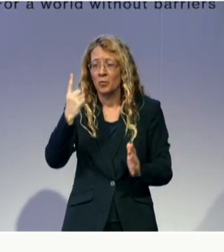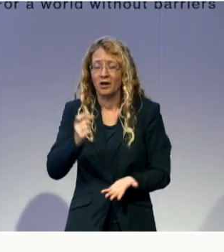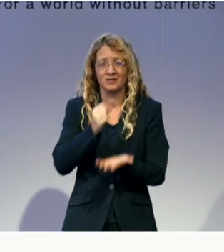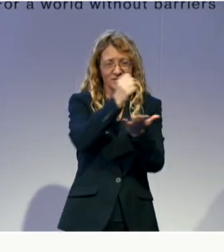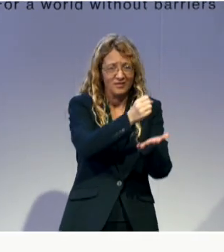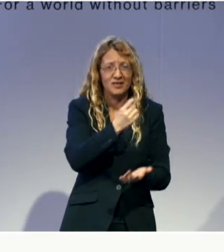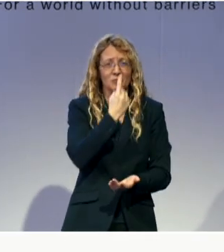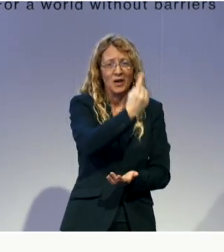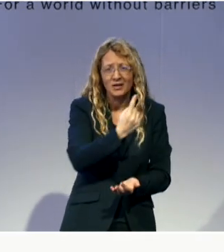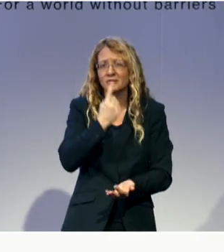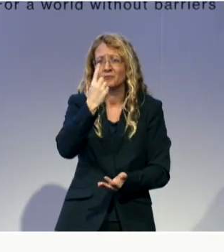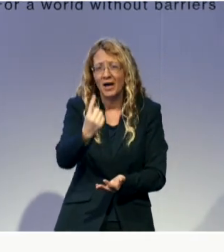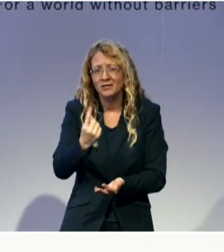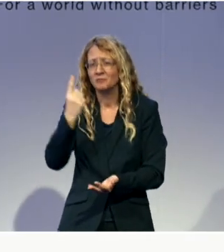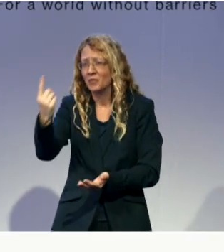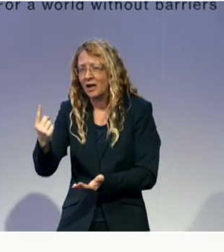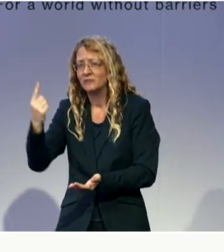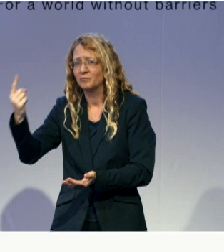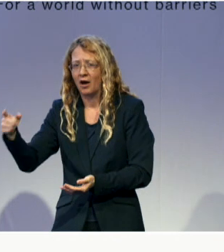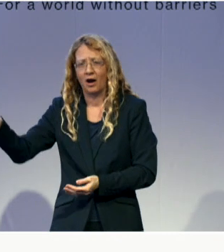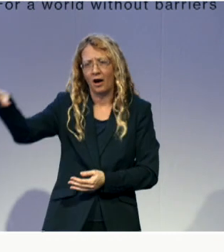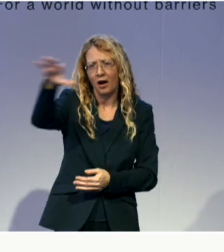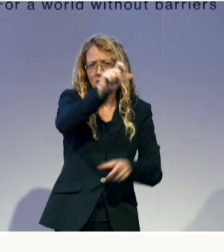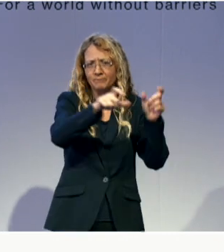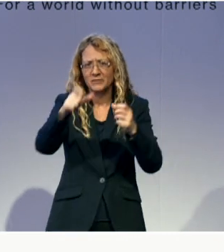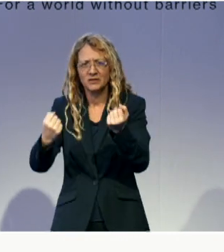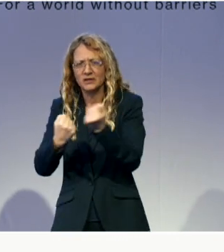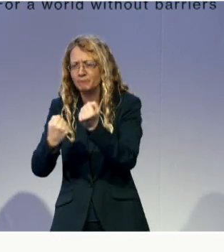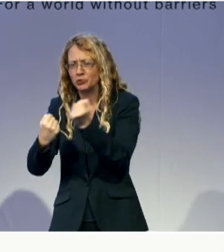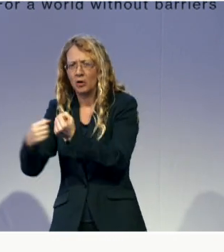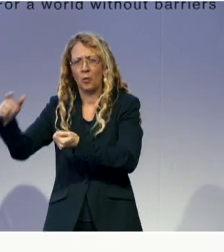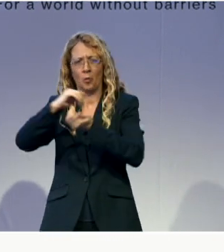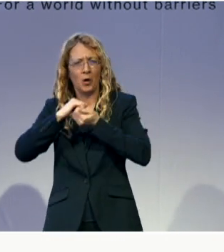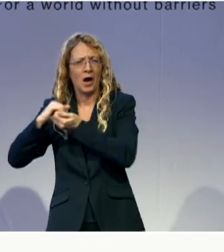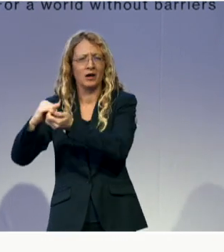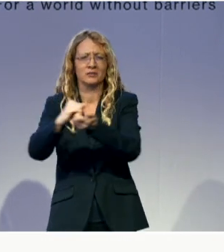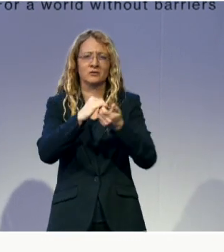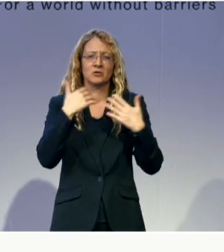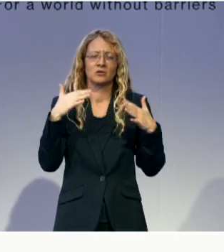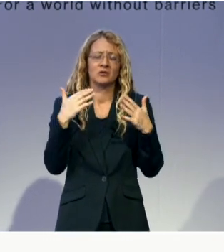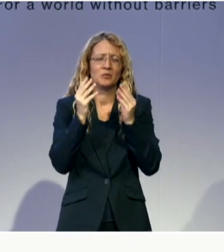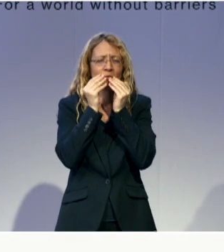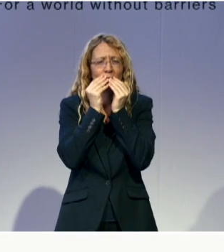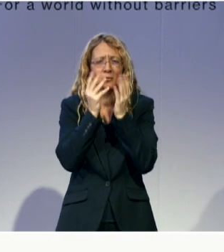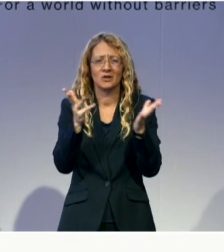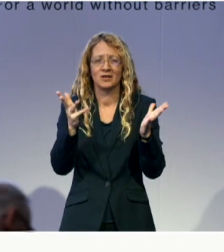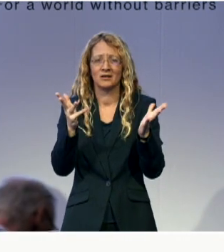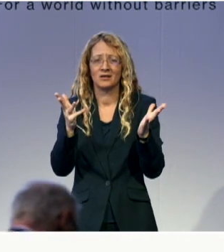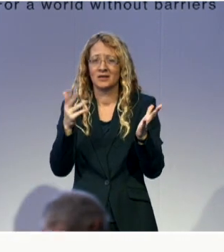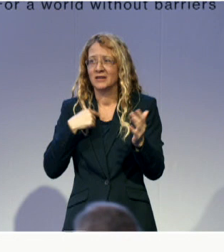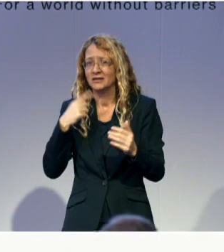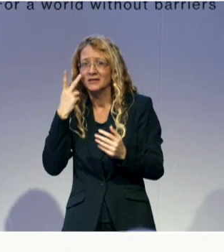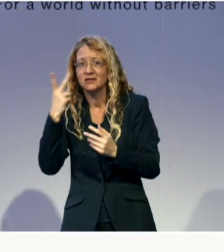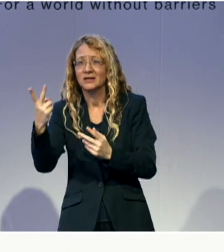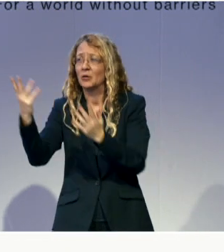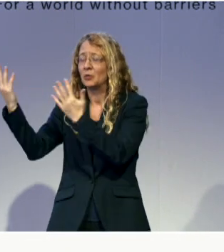people who support all the awardees and all the organizations. It's a phenomenal achievement when you see what is being done, and to